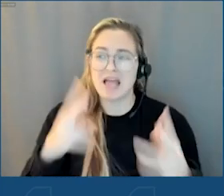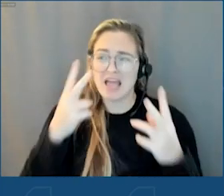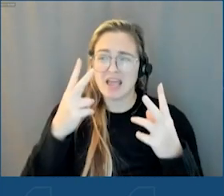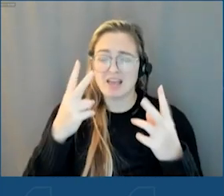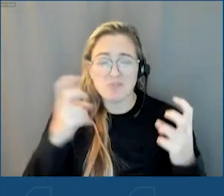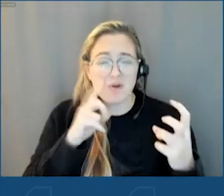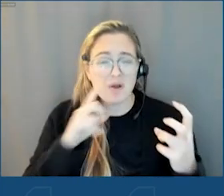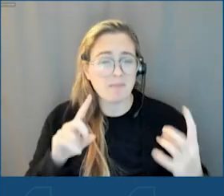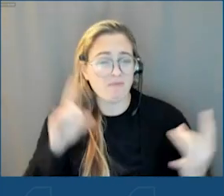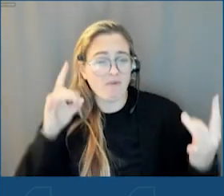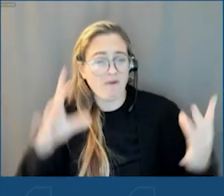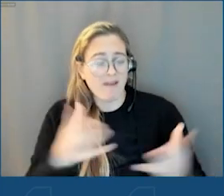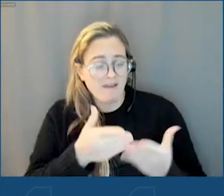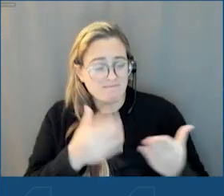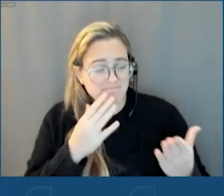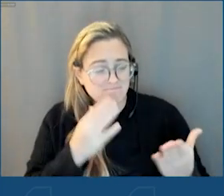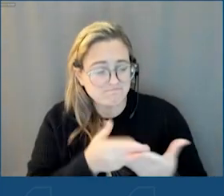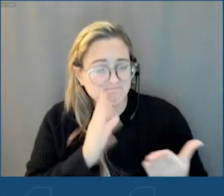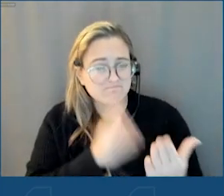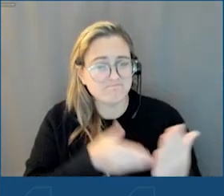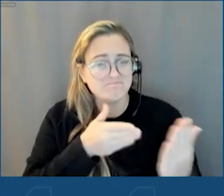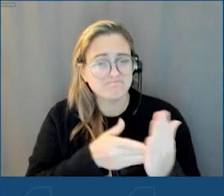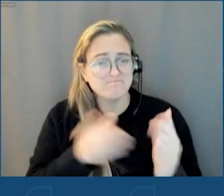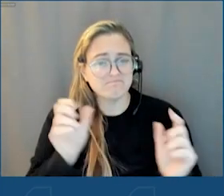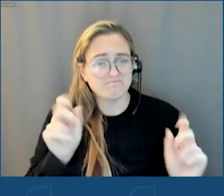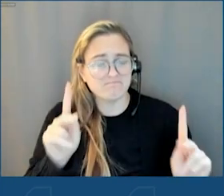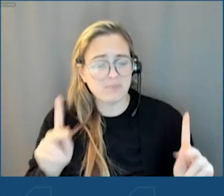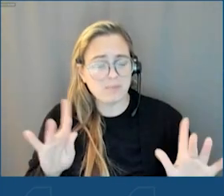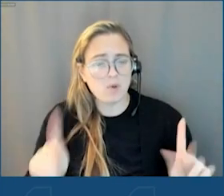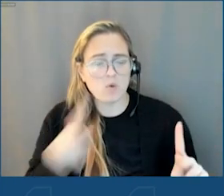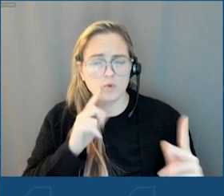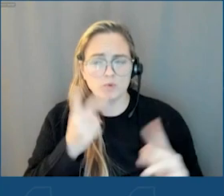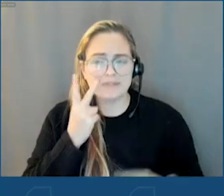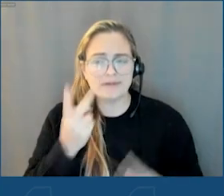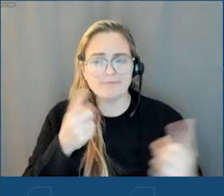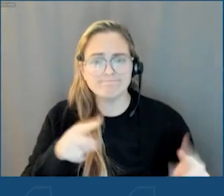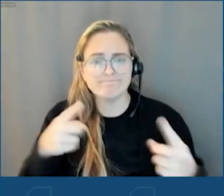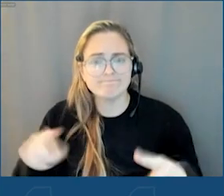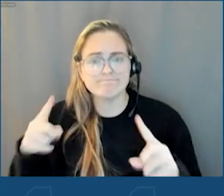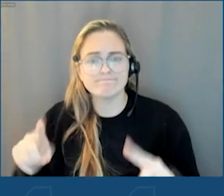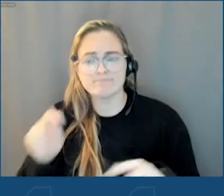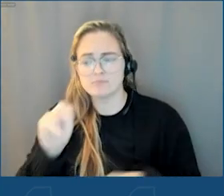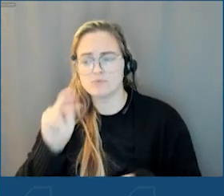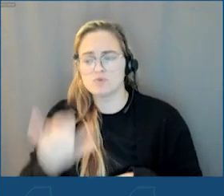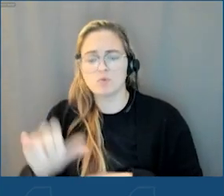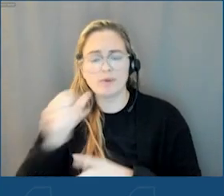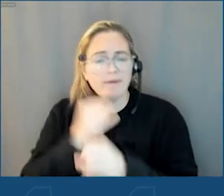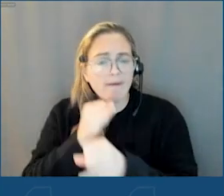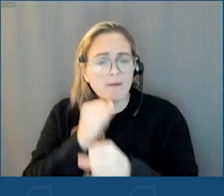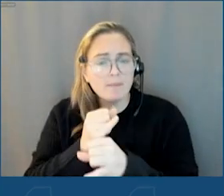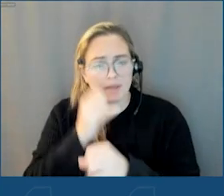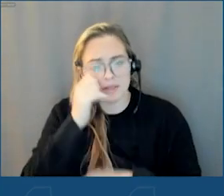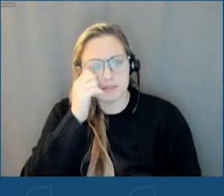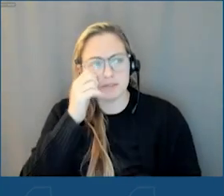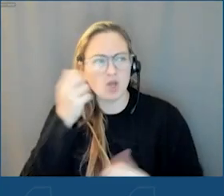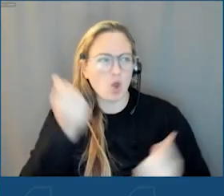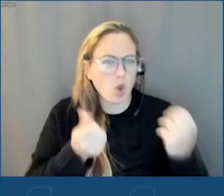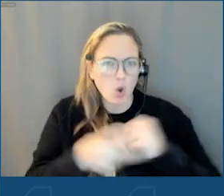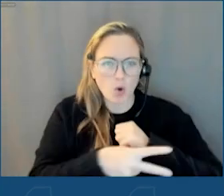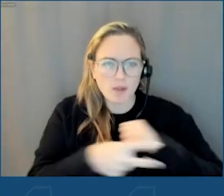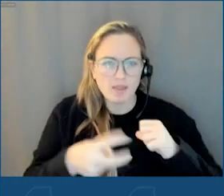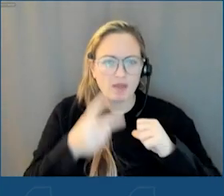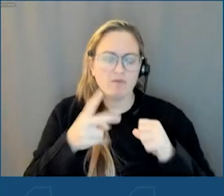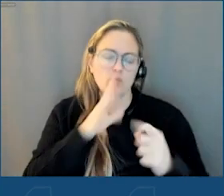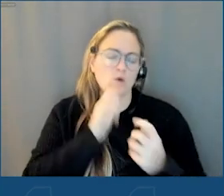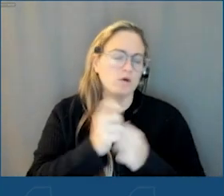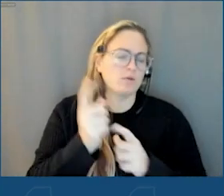SUNY campuses, which are many of which are in your districts, dealing with the rise in car thefts, and I'll talk about that in a